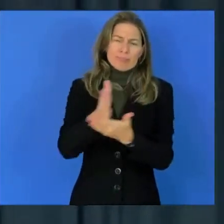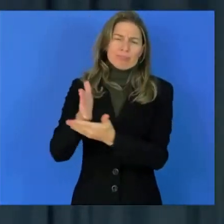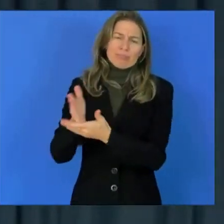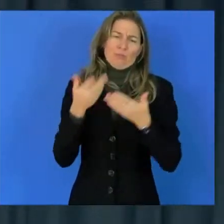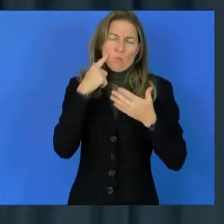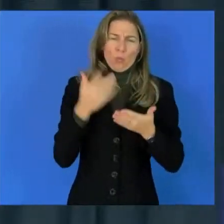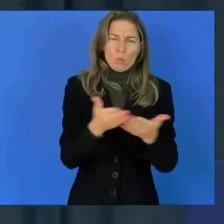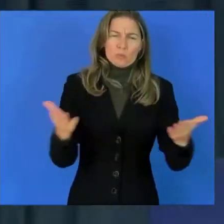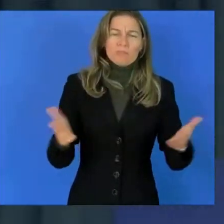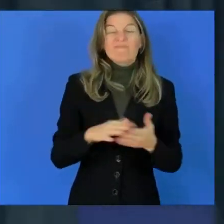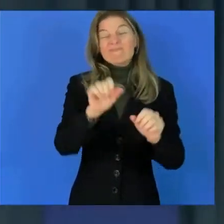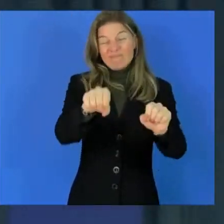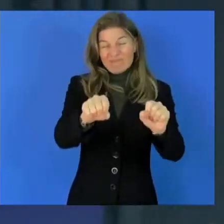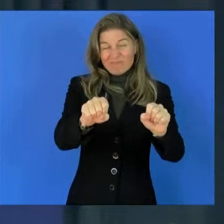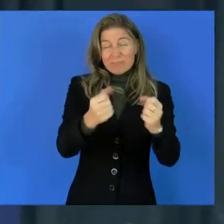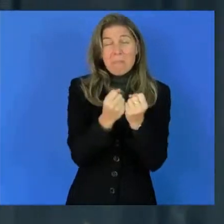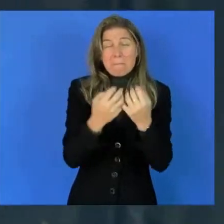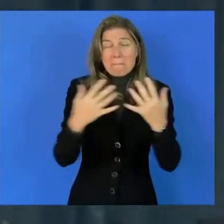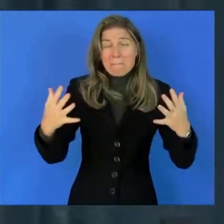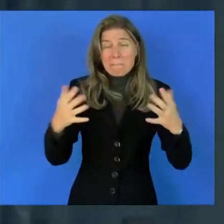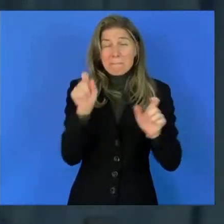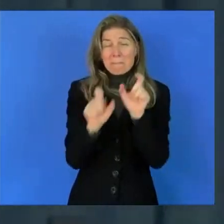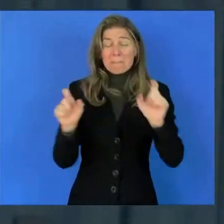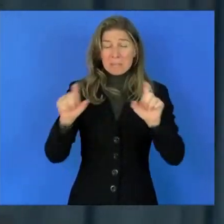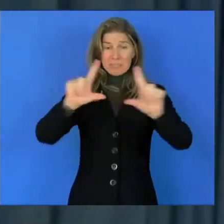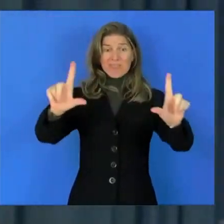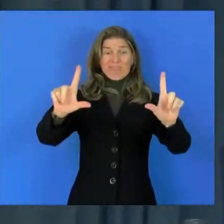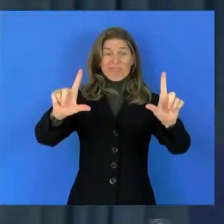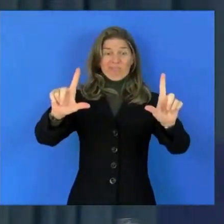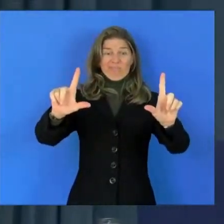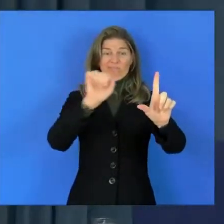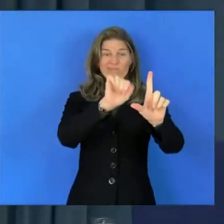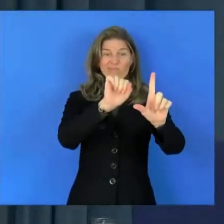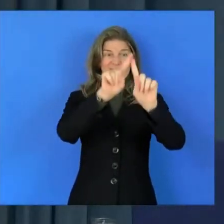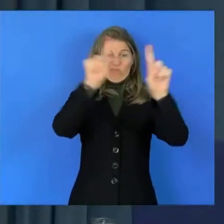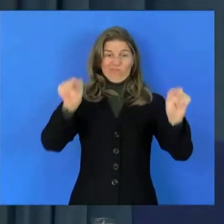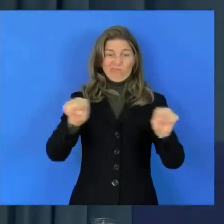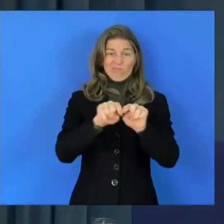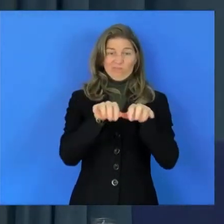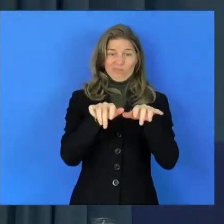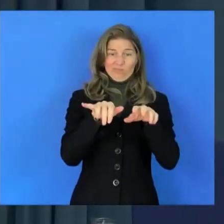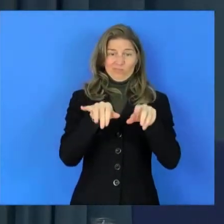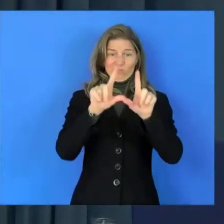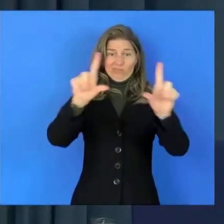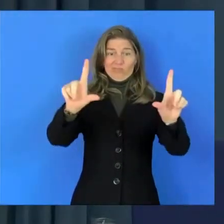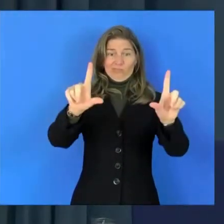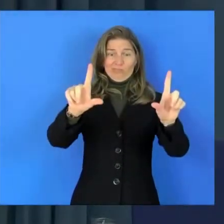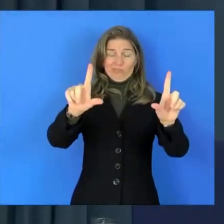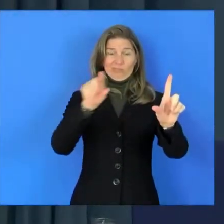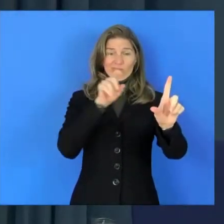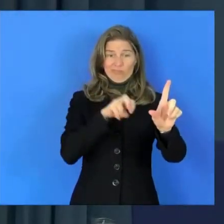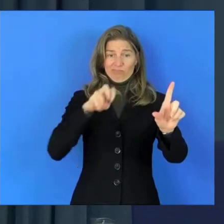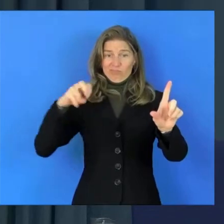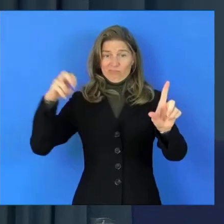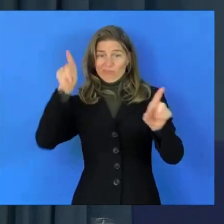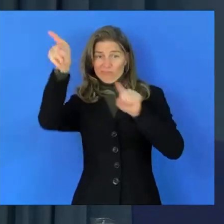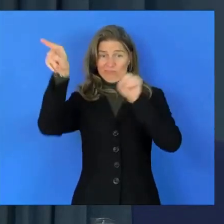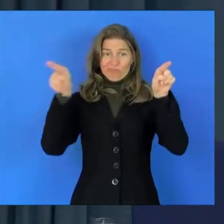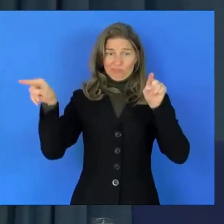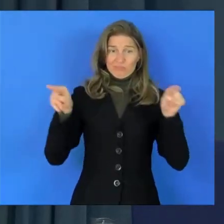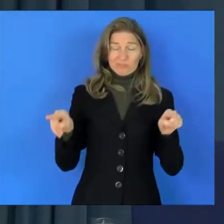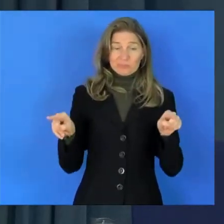the solutions that the world has used were designed with a person with disability in